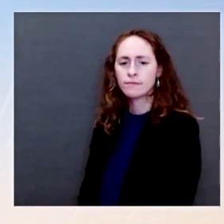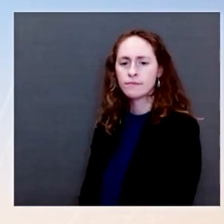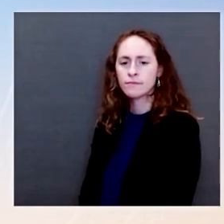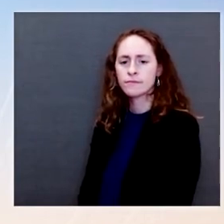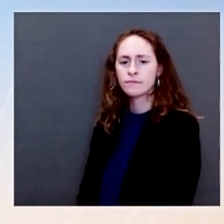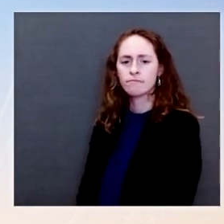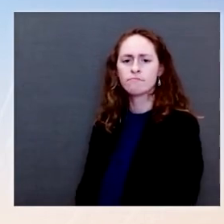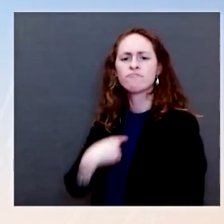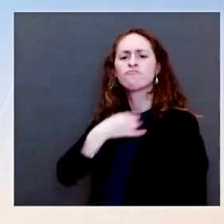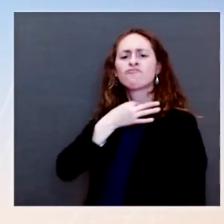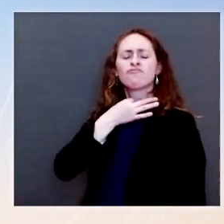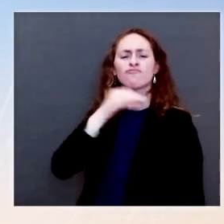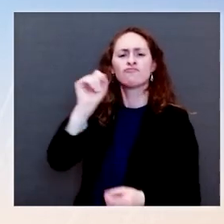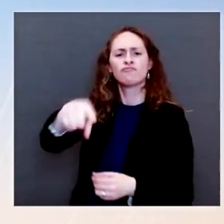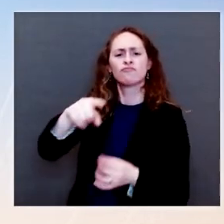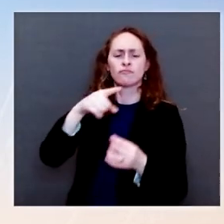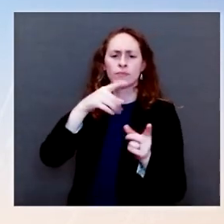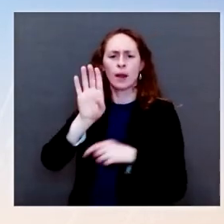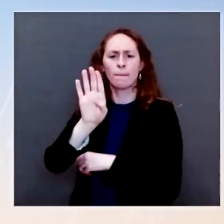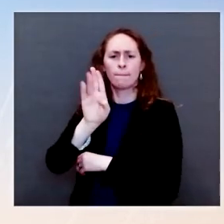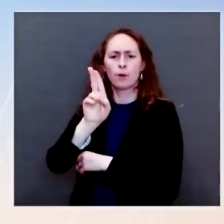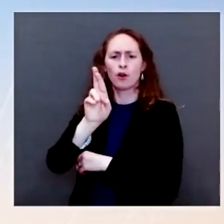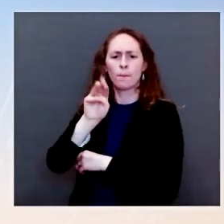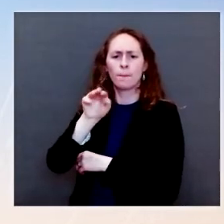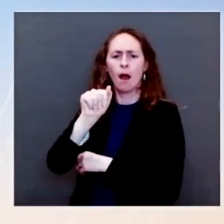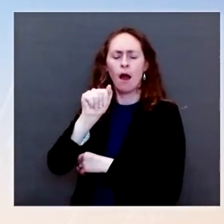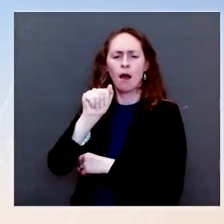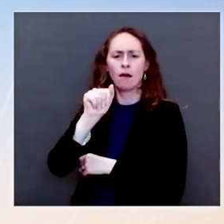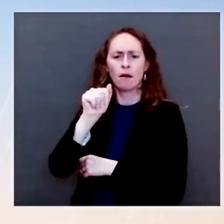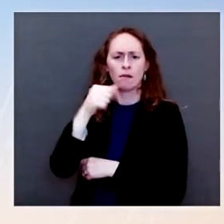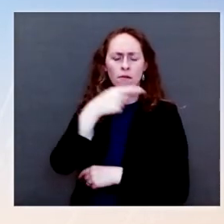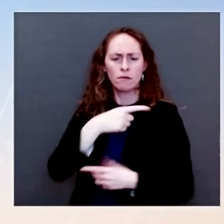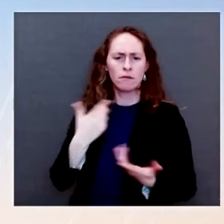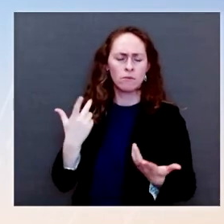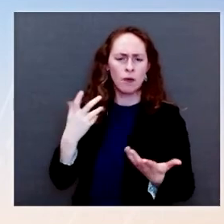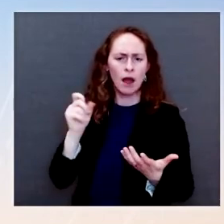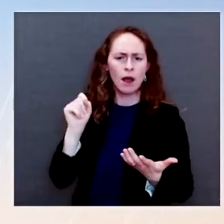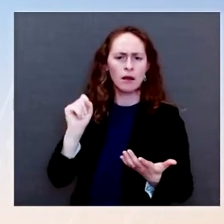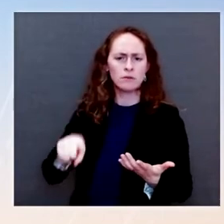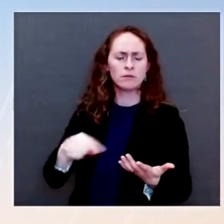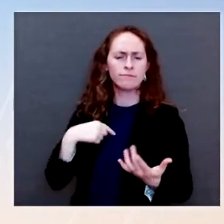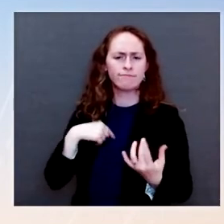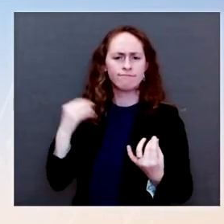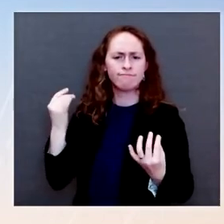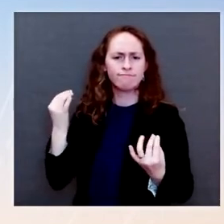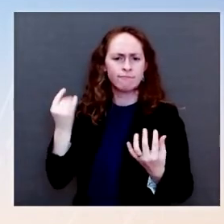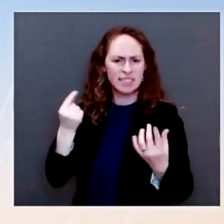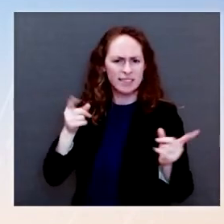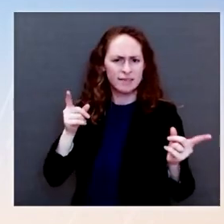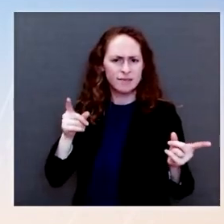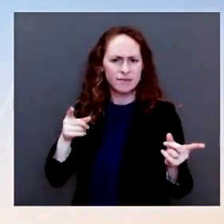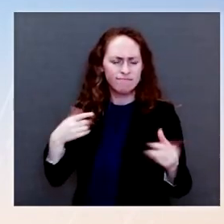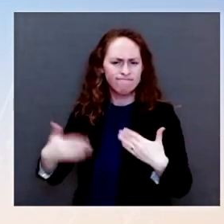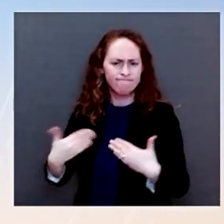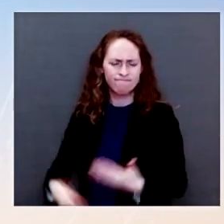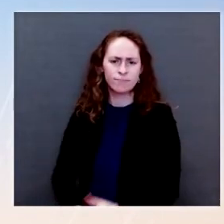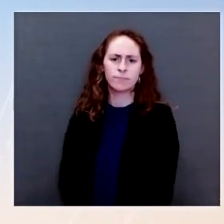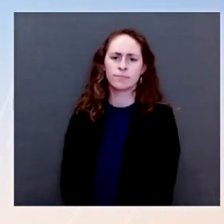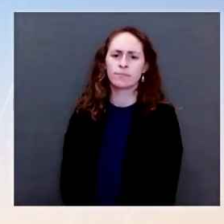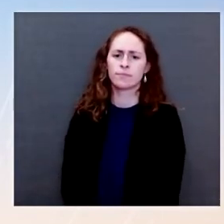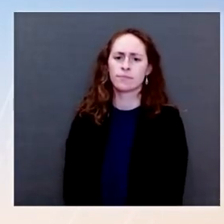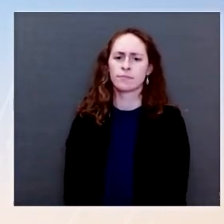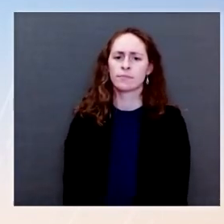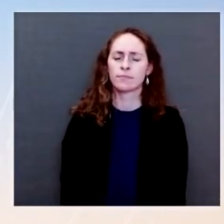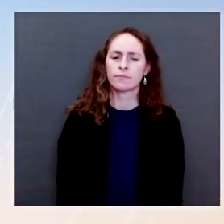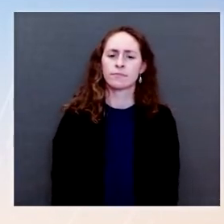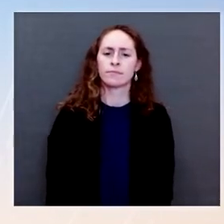military regime's unjust conviction of Aung San Suu Kyi and the repression of other democratically elected officials are yet further affronts to